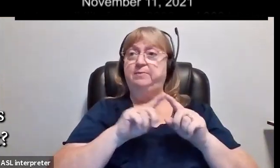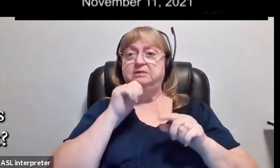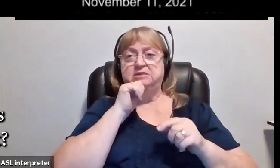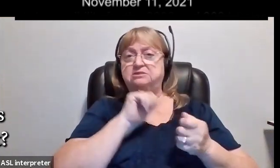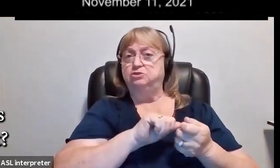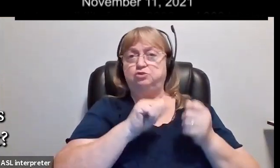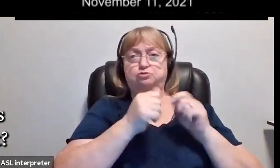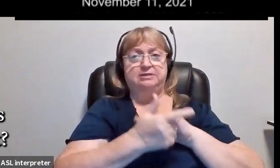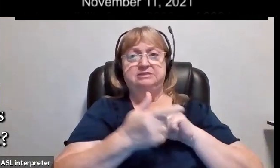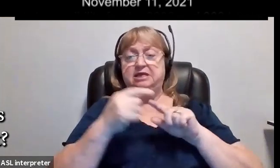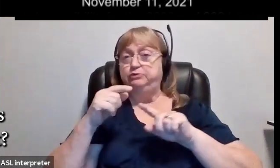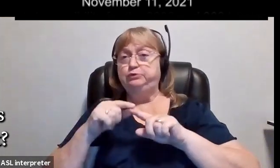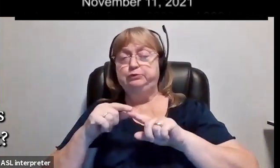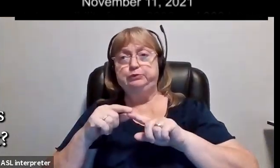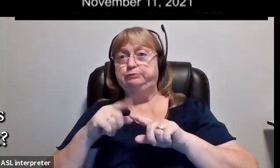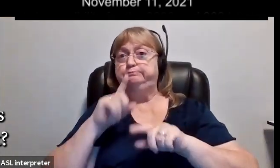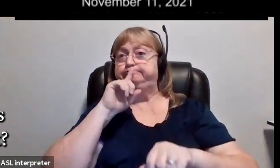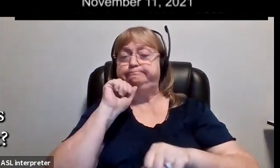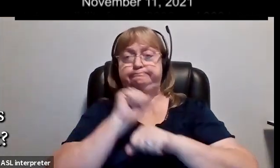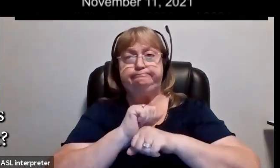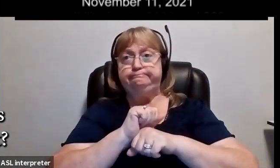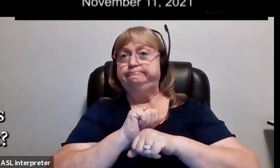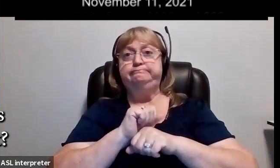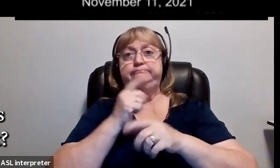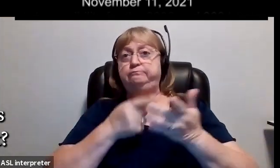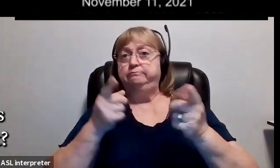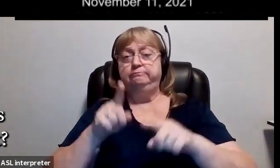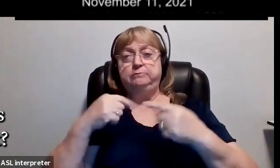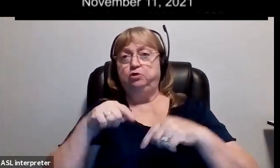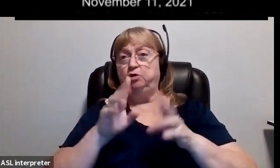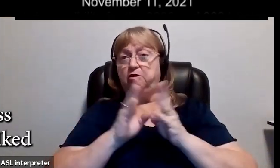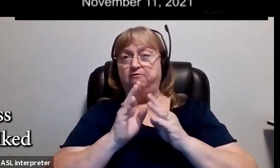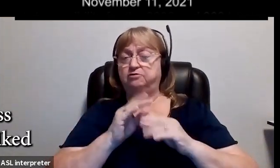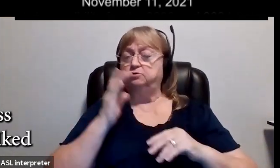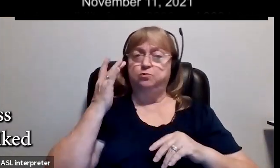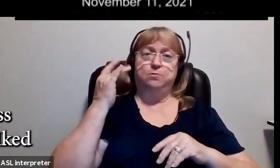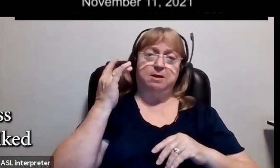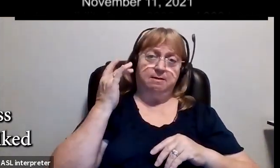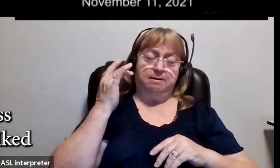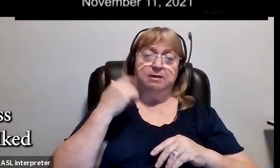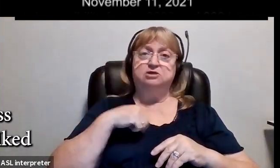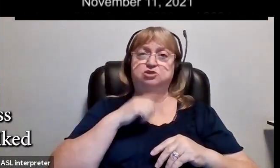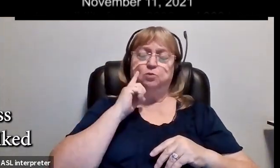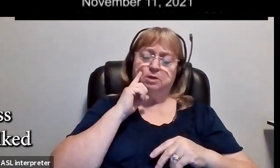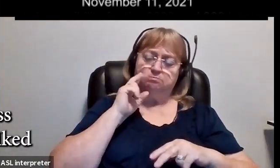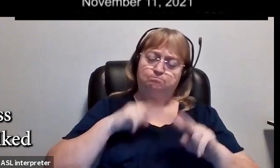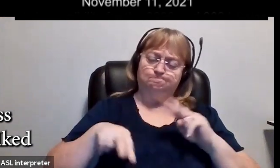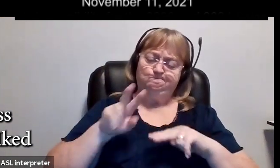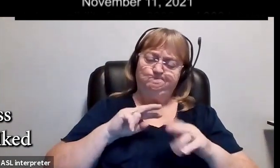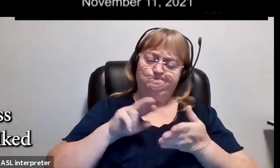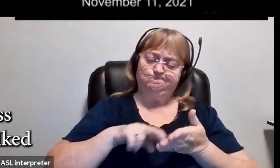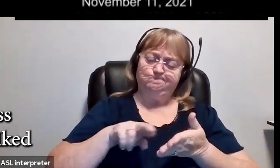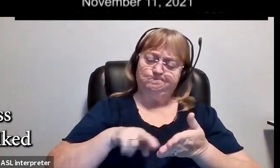translate into what actually happens at the conference. And why is that? So we looked at the research across